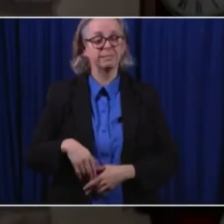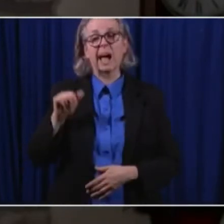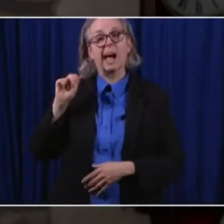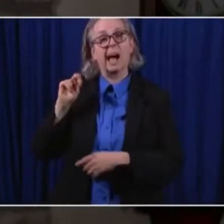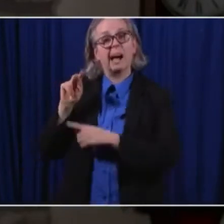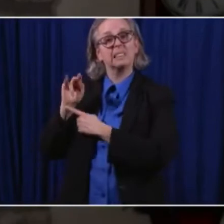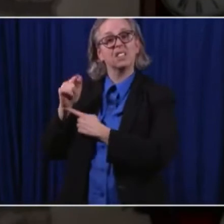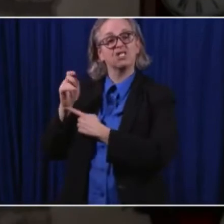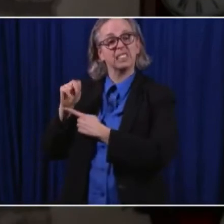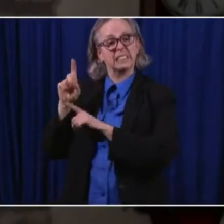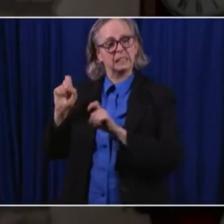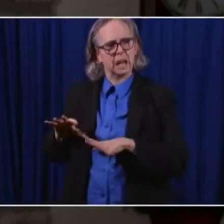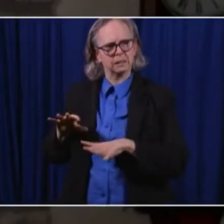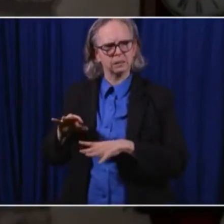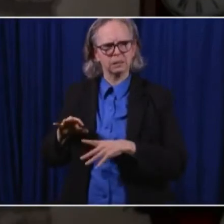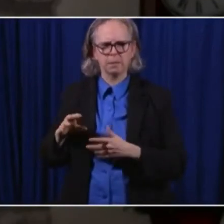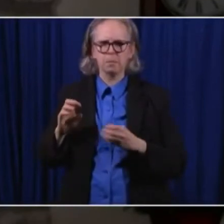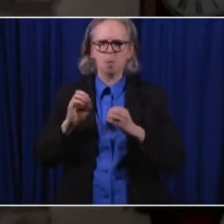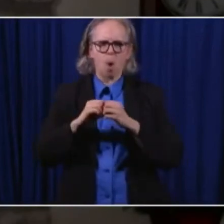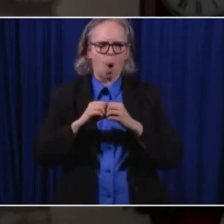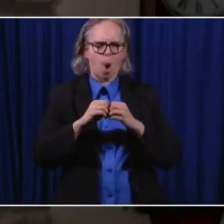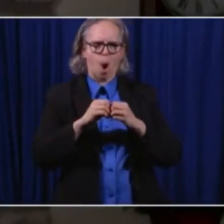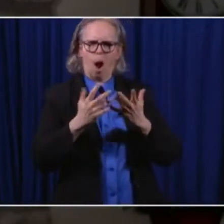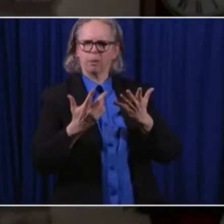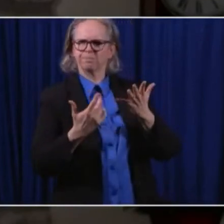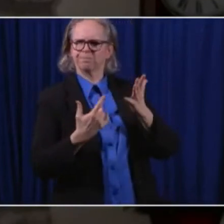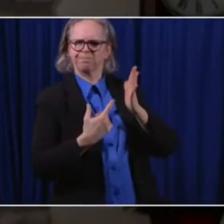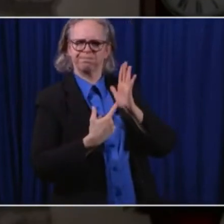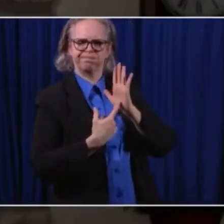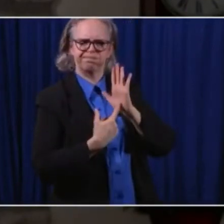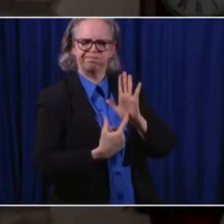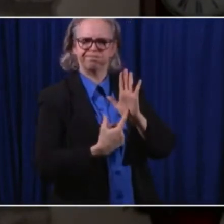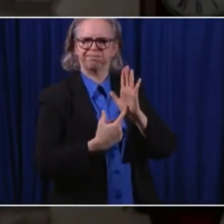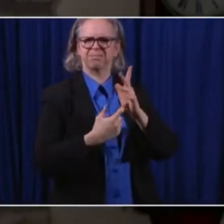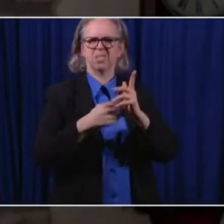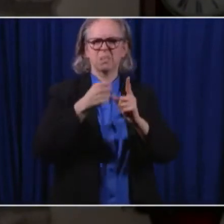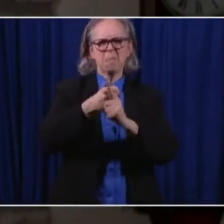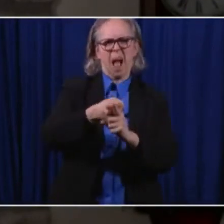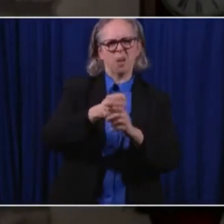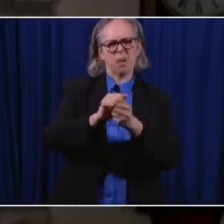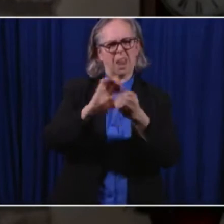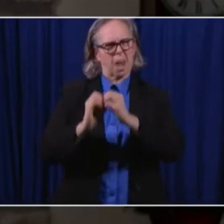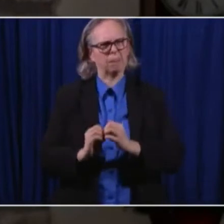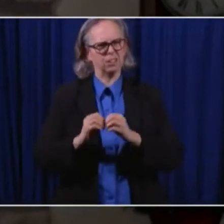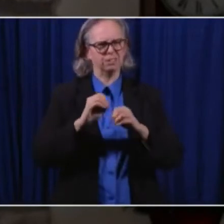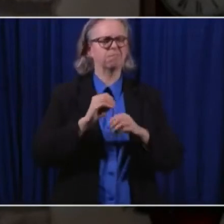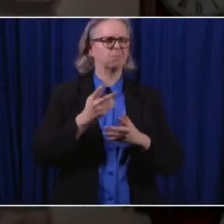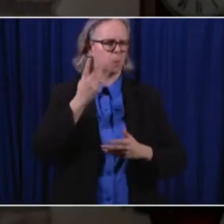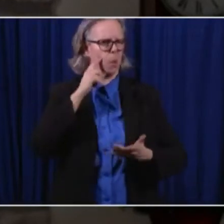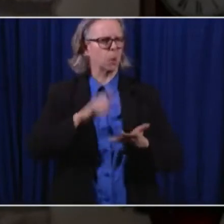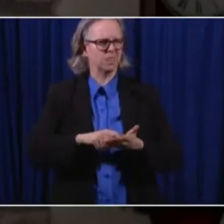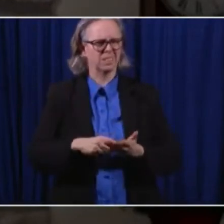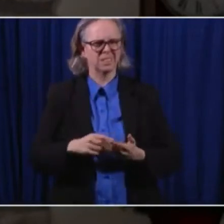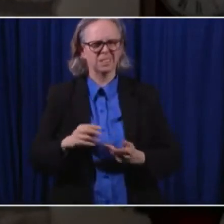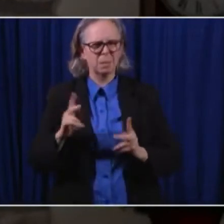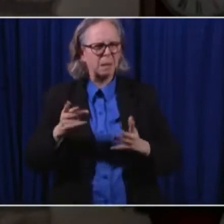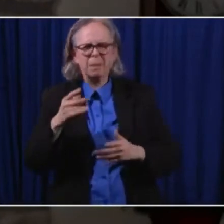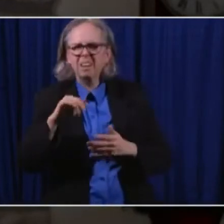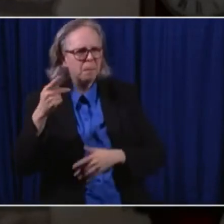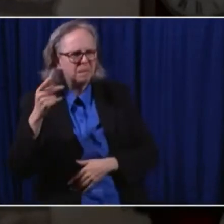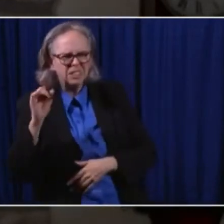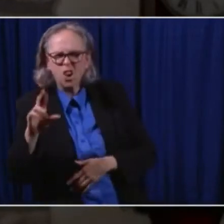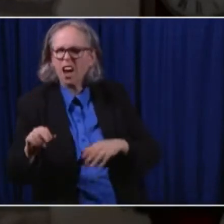play a bigger and a bigger role. And I would say that people say, well, why would PCR be different than antigen tests? There